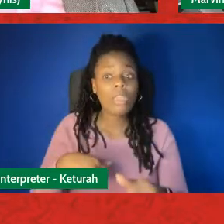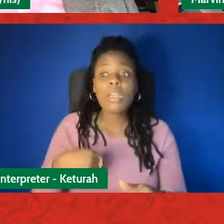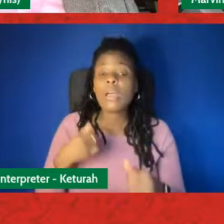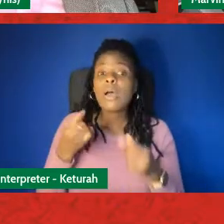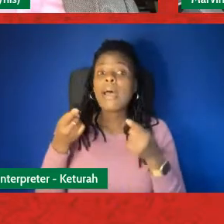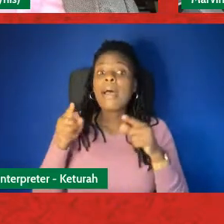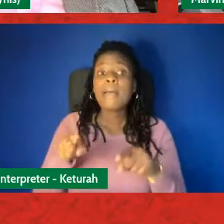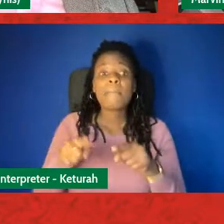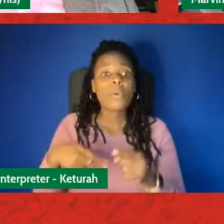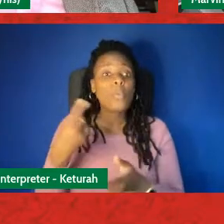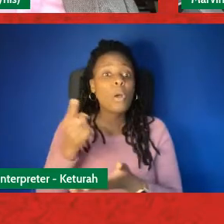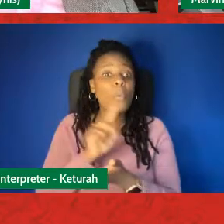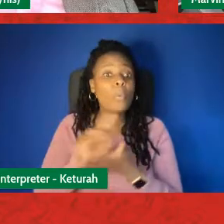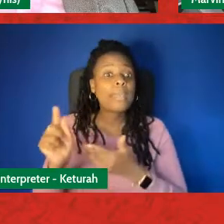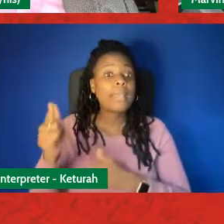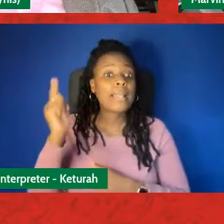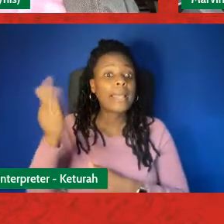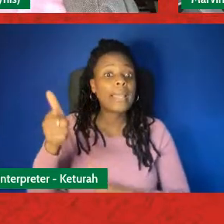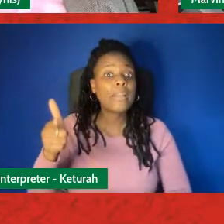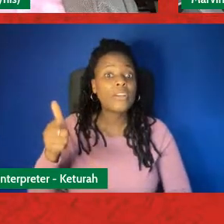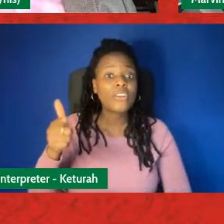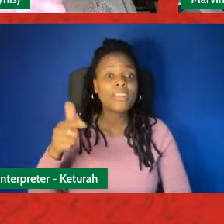later,